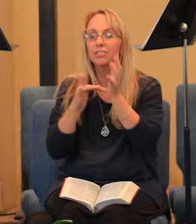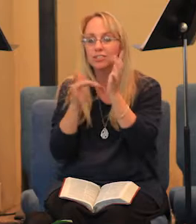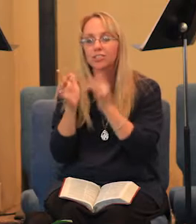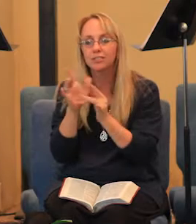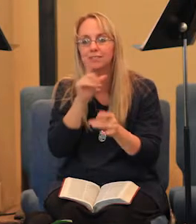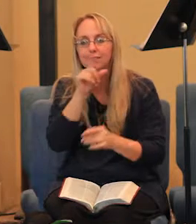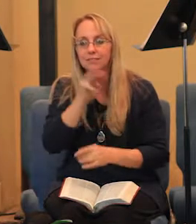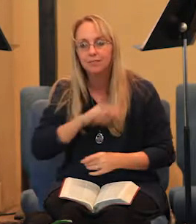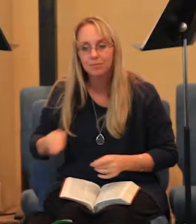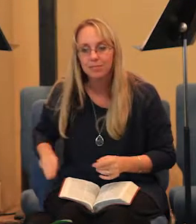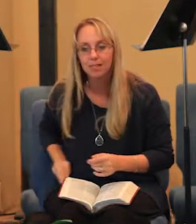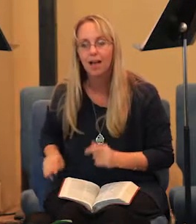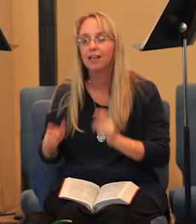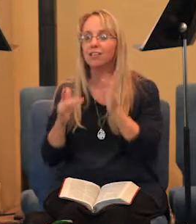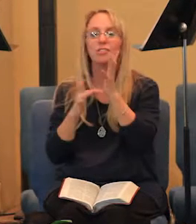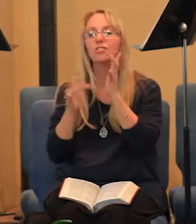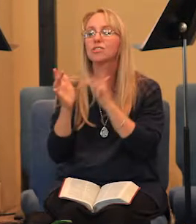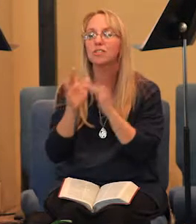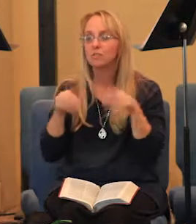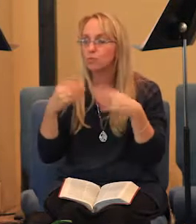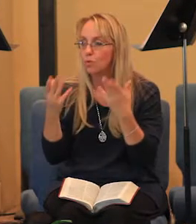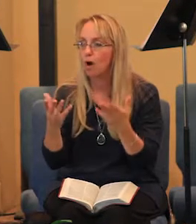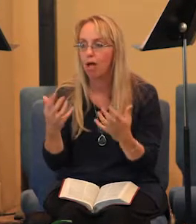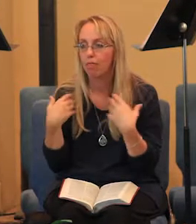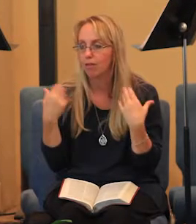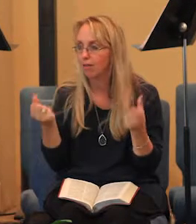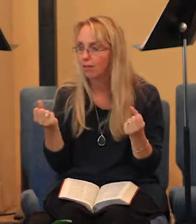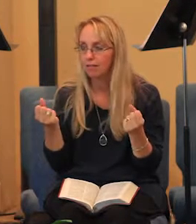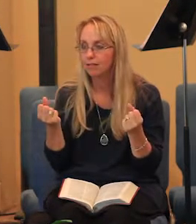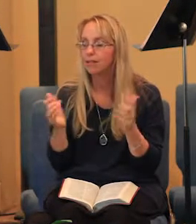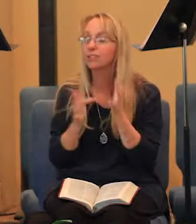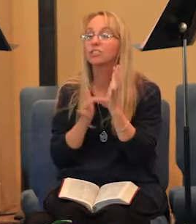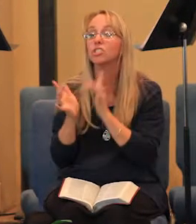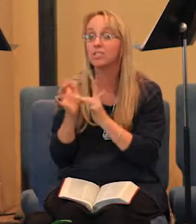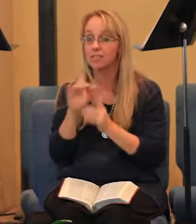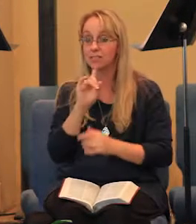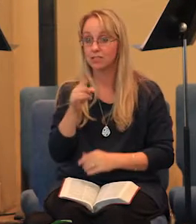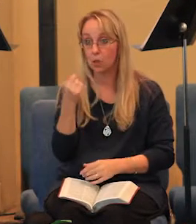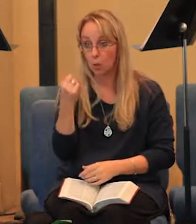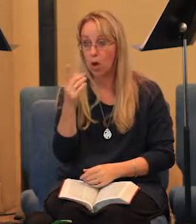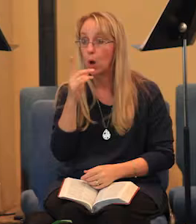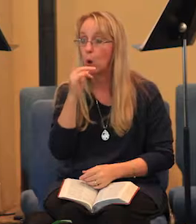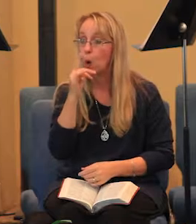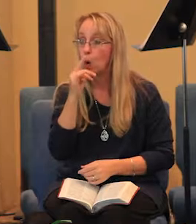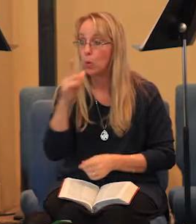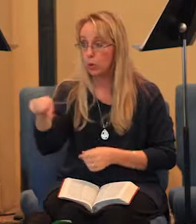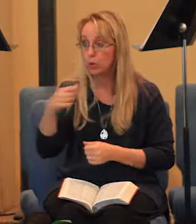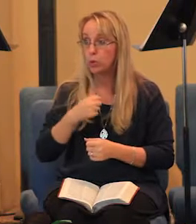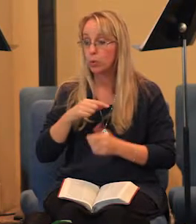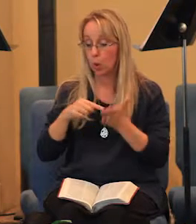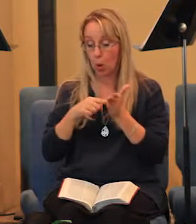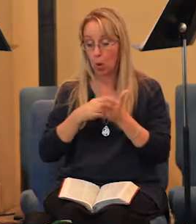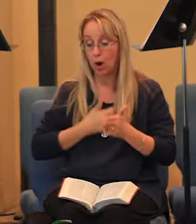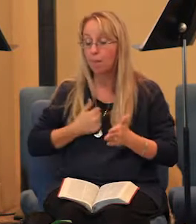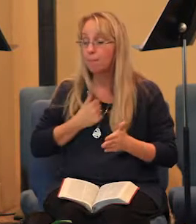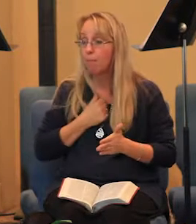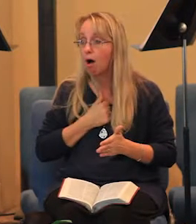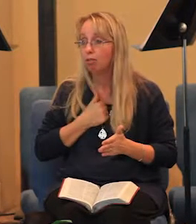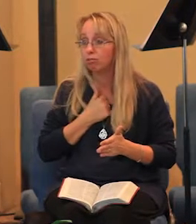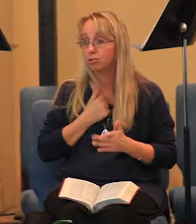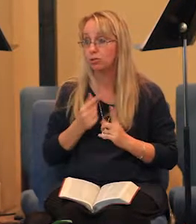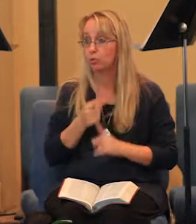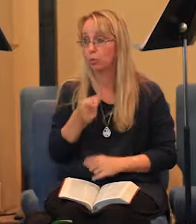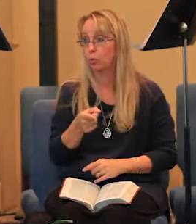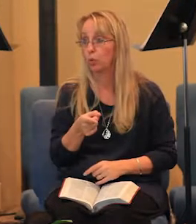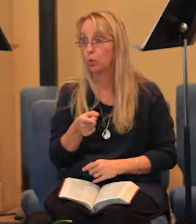the Messiah. Jesus brought the healing. Jesus is the one you owe an apology to. Jesus is the one